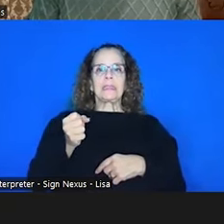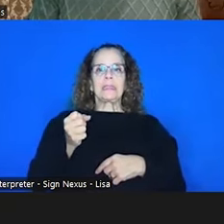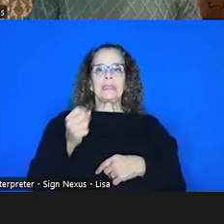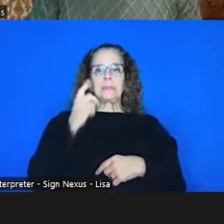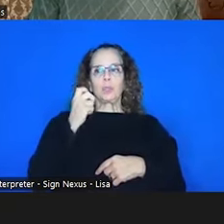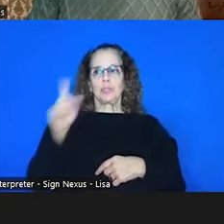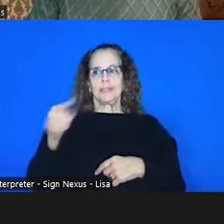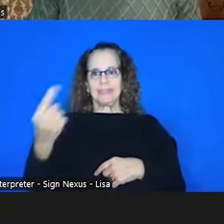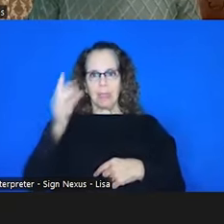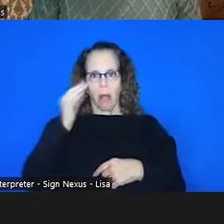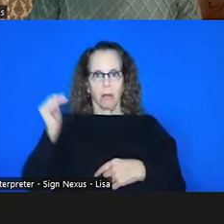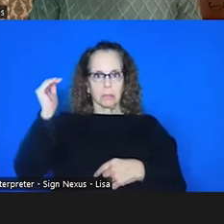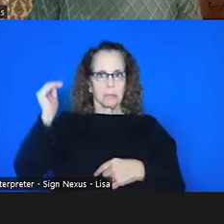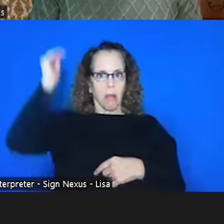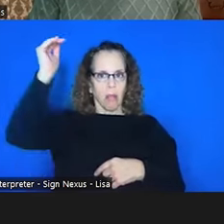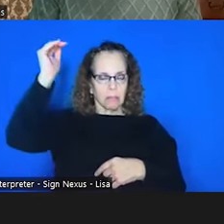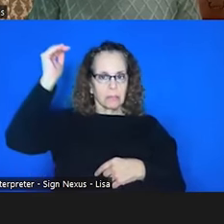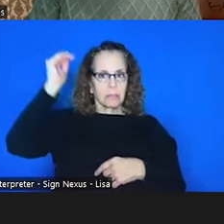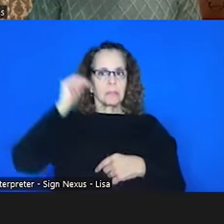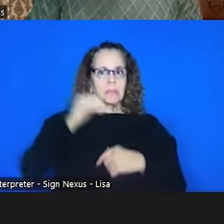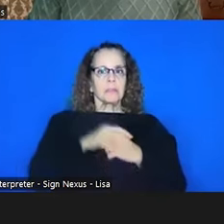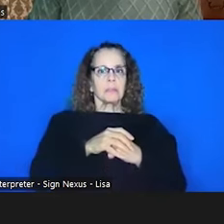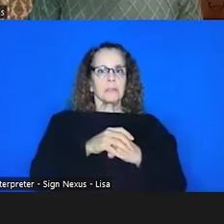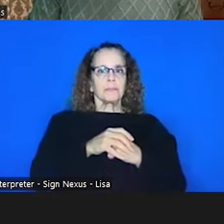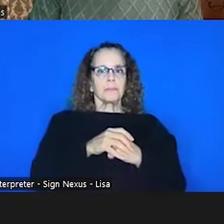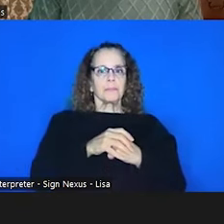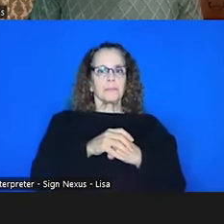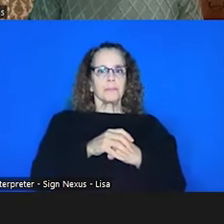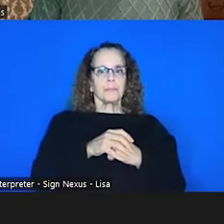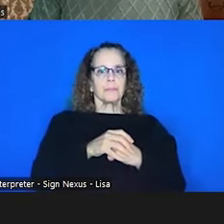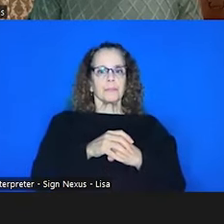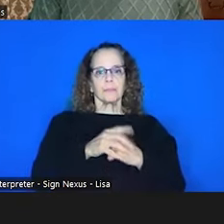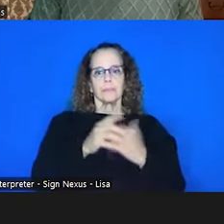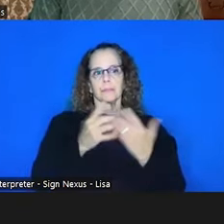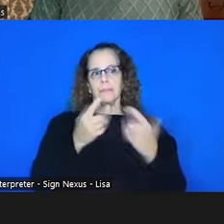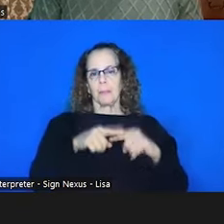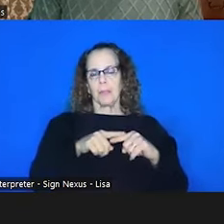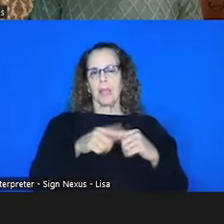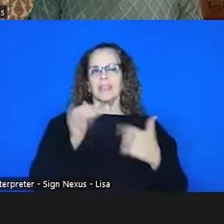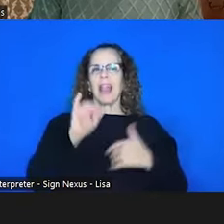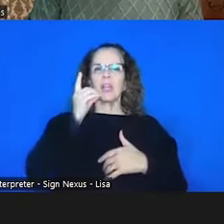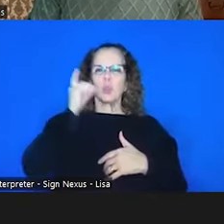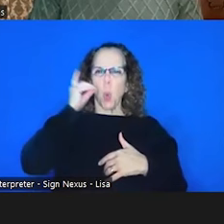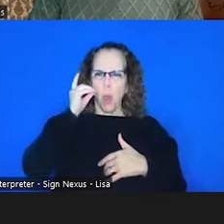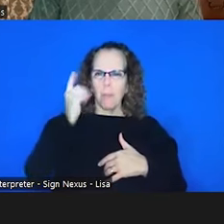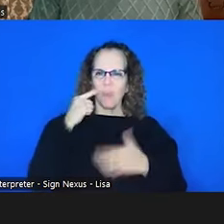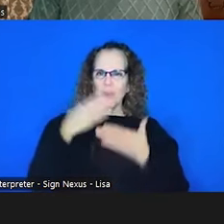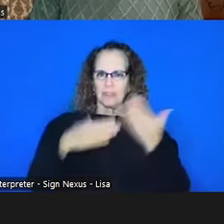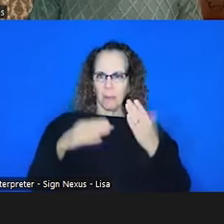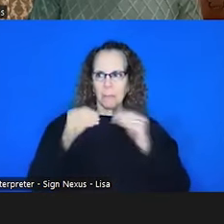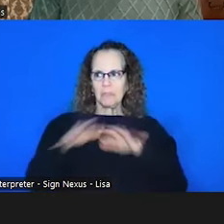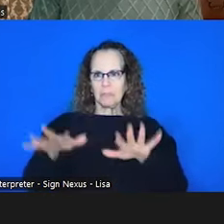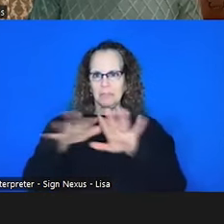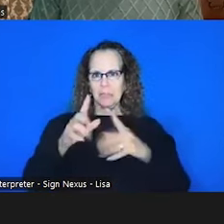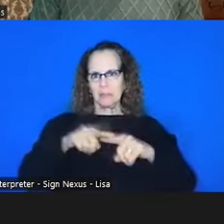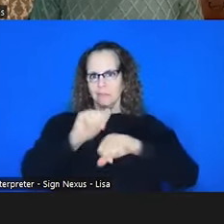adults. We do, it is a it is a large sort of dorms for some spaces. So we